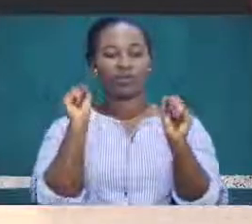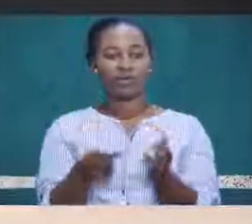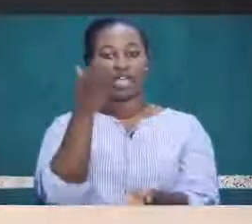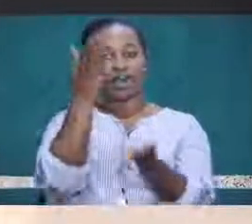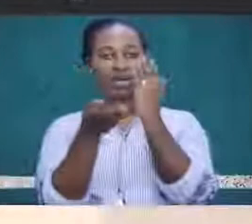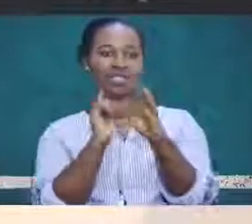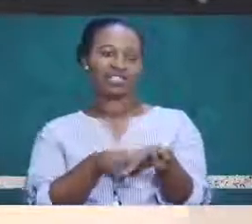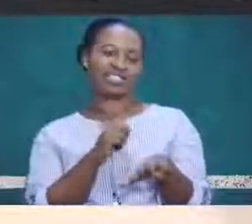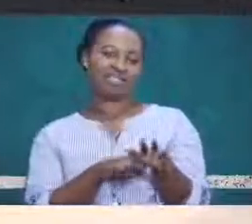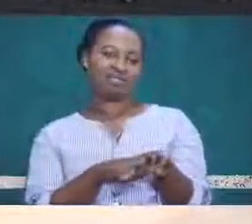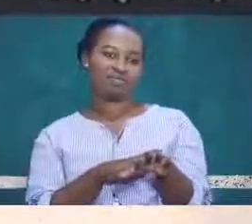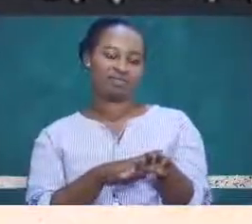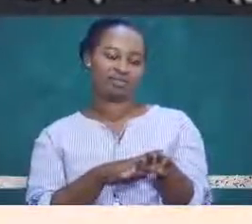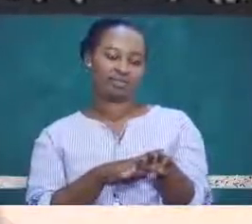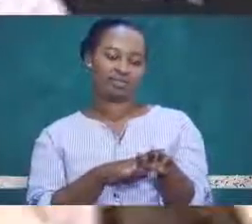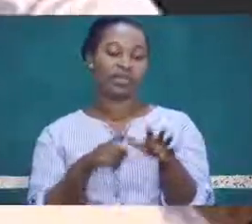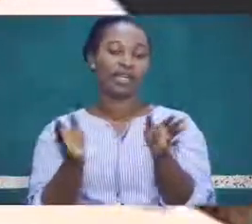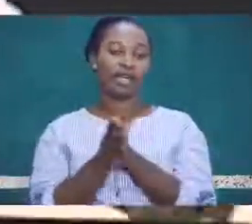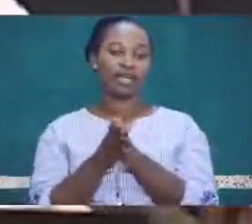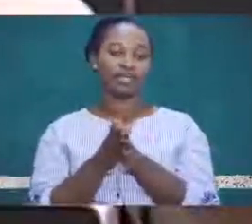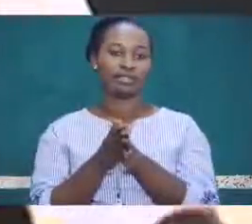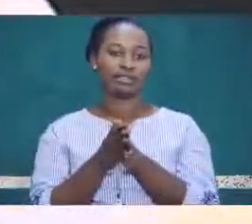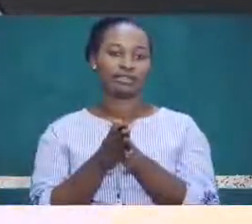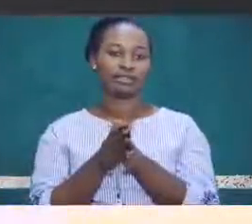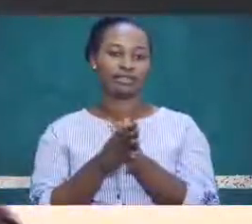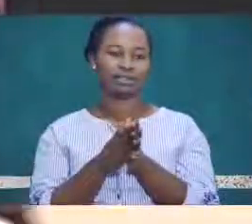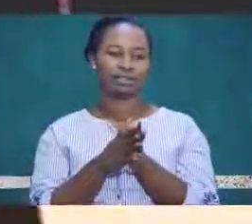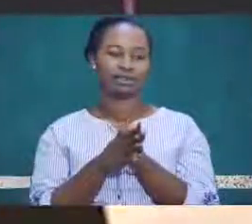the time. And so,